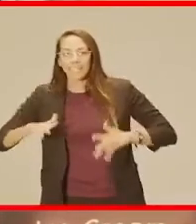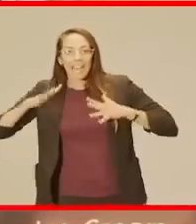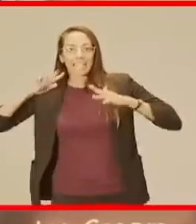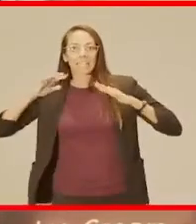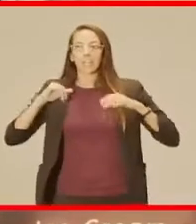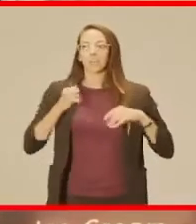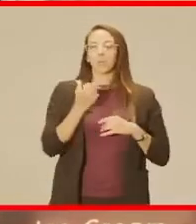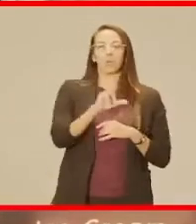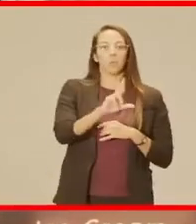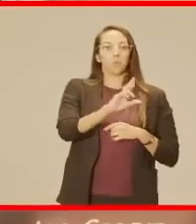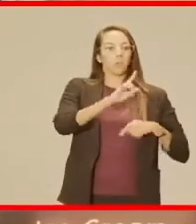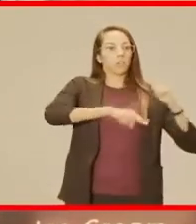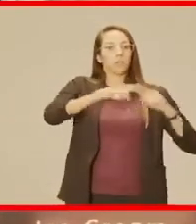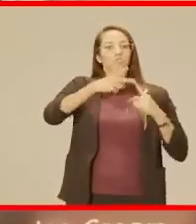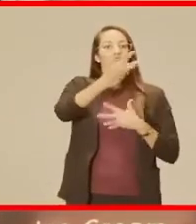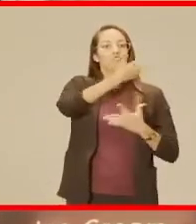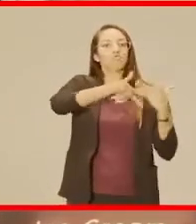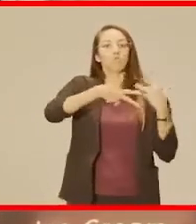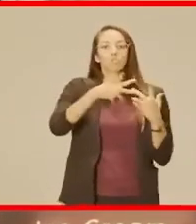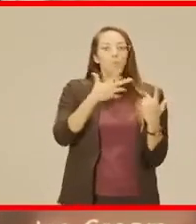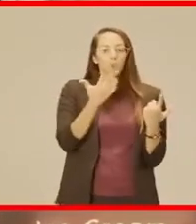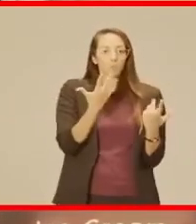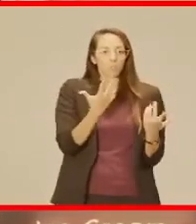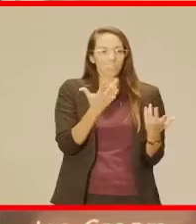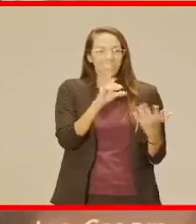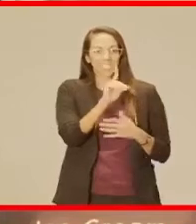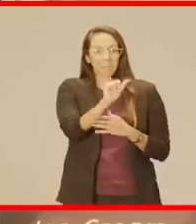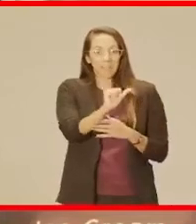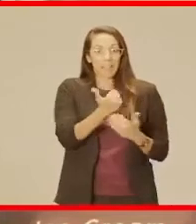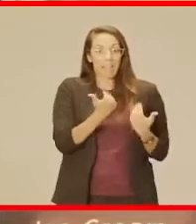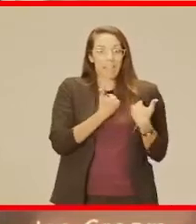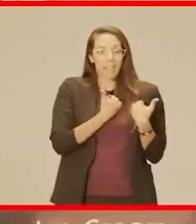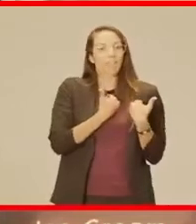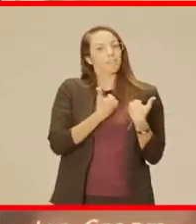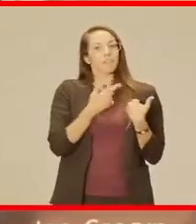and due to various social disabilities. In fact,